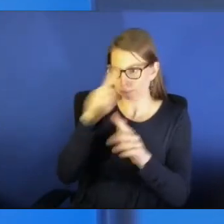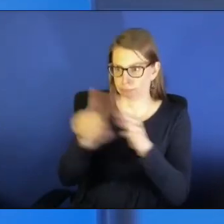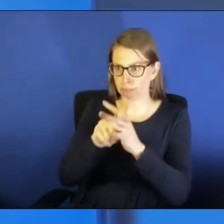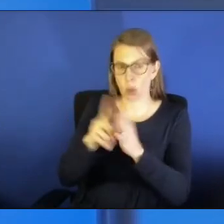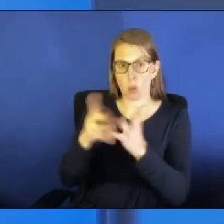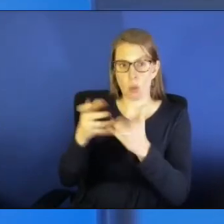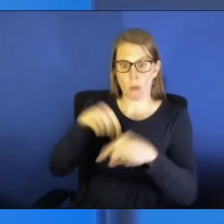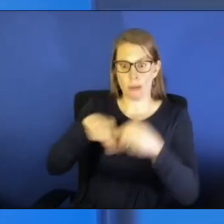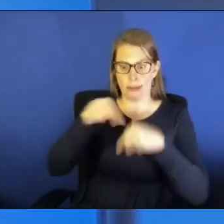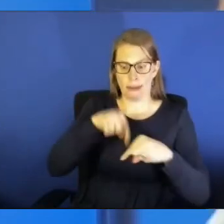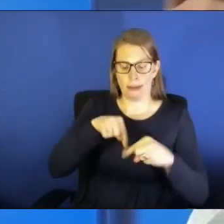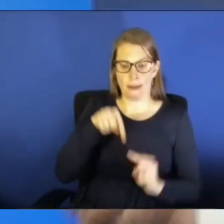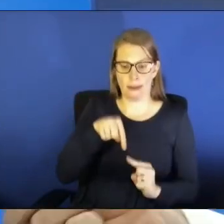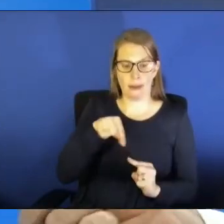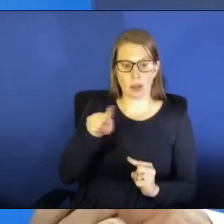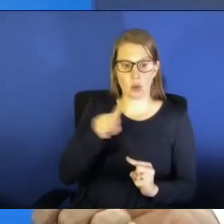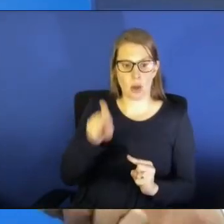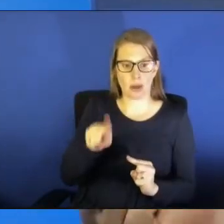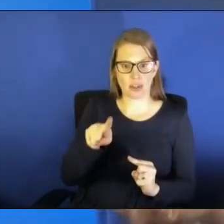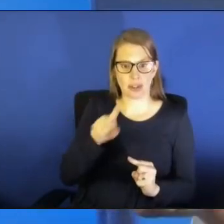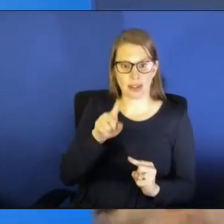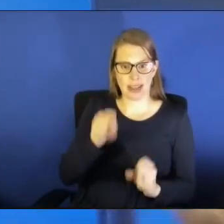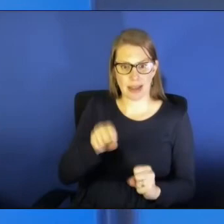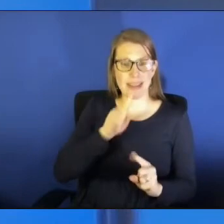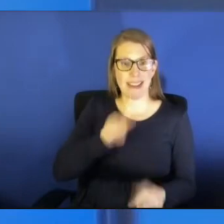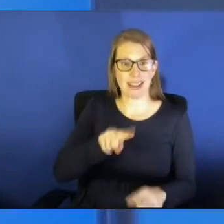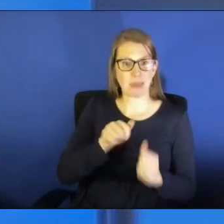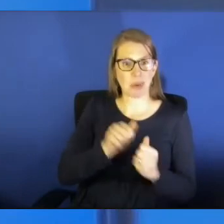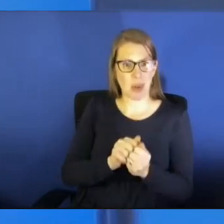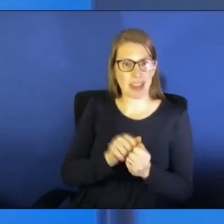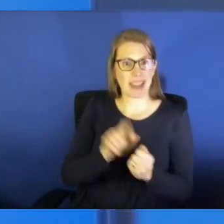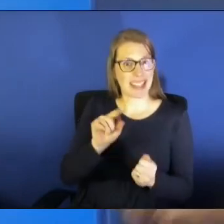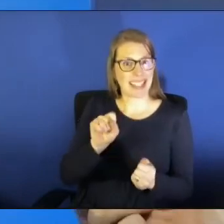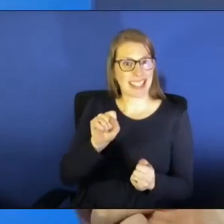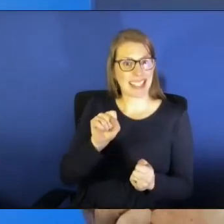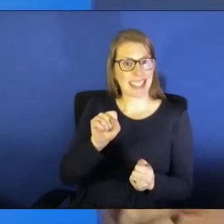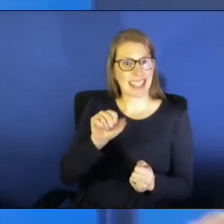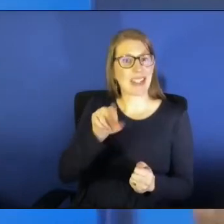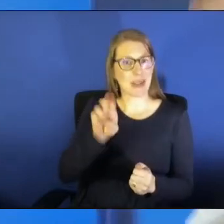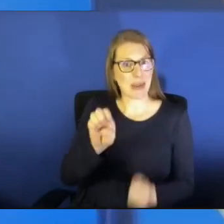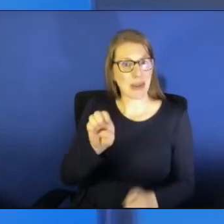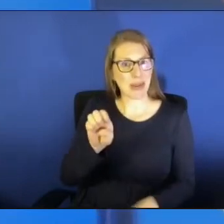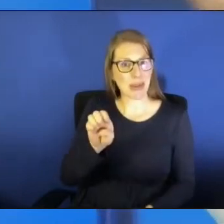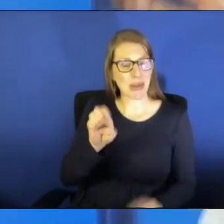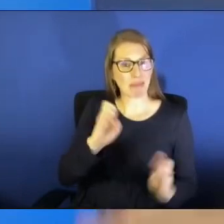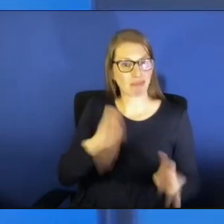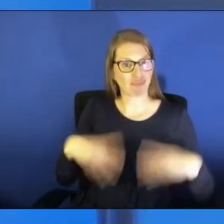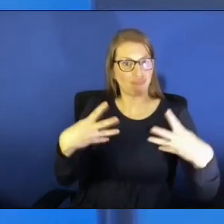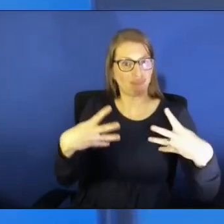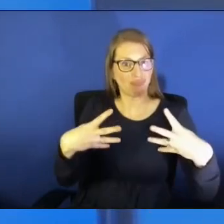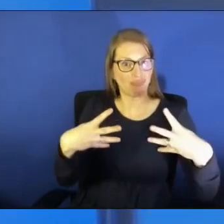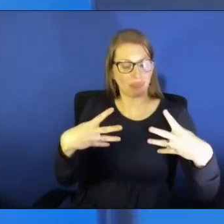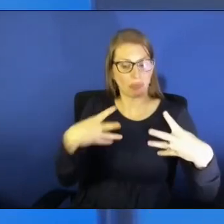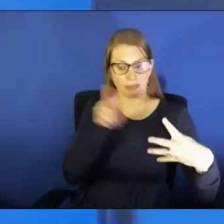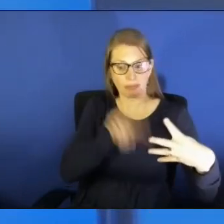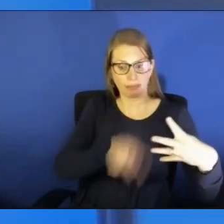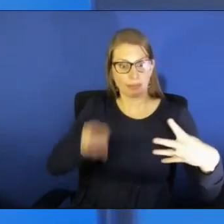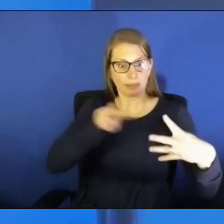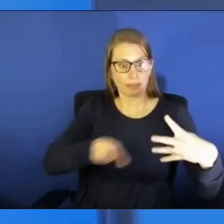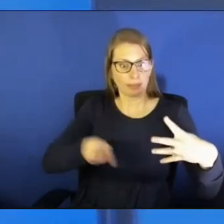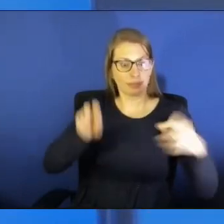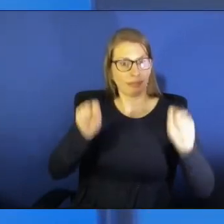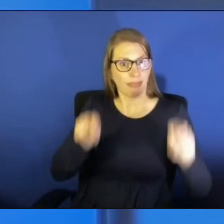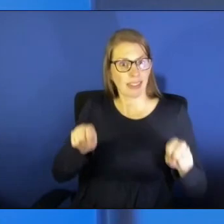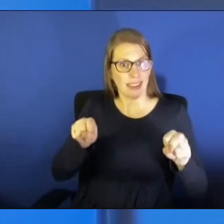the question can be answered with these specimens, we can pull it up and we can look at it,